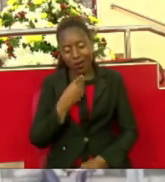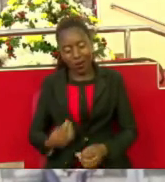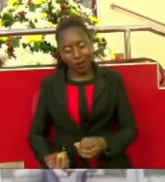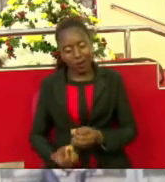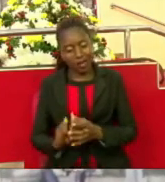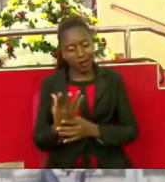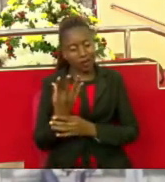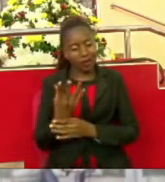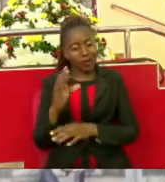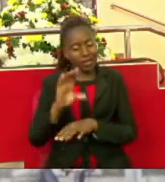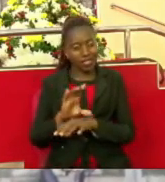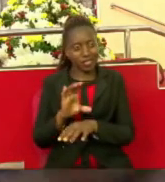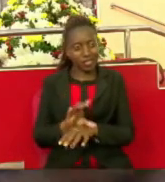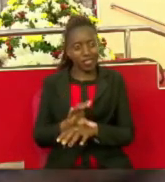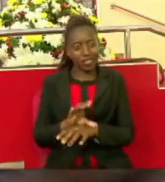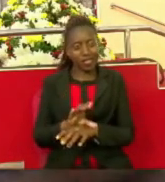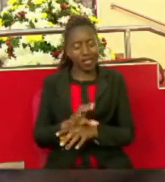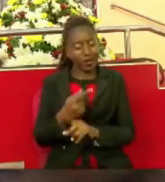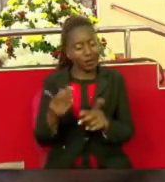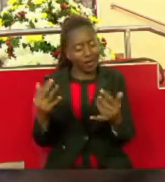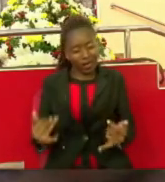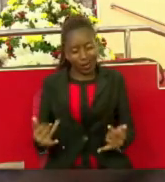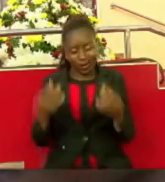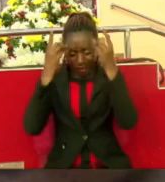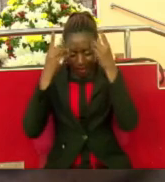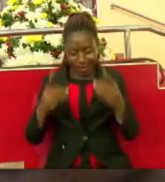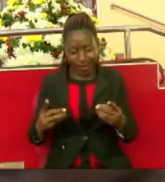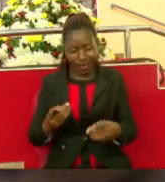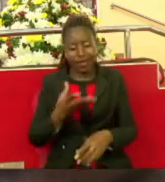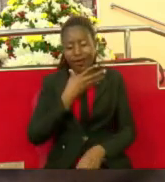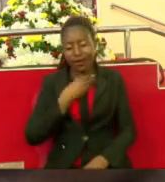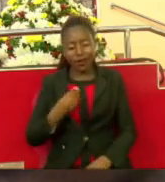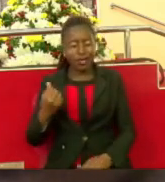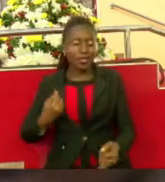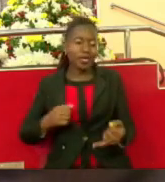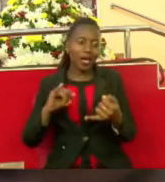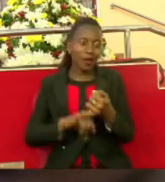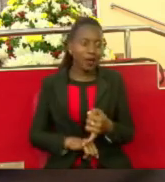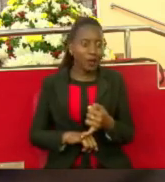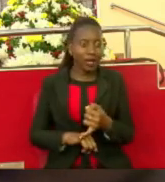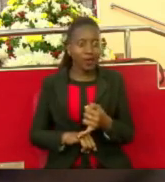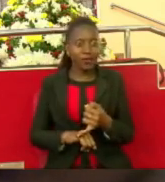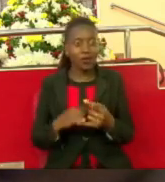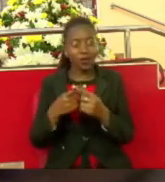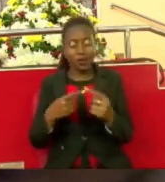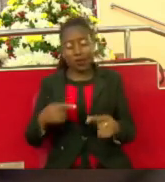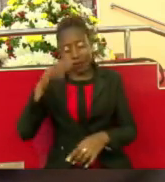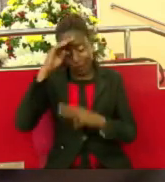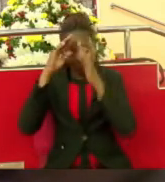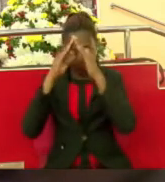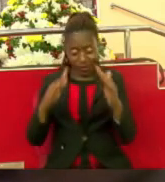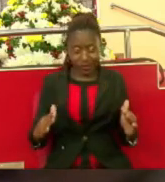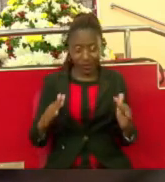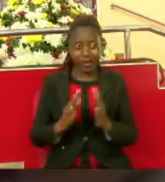But in that defiant moment, he decided he wants a wife who will be joining him and having partying and so forth.